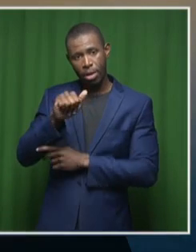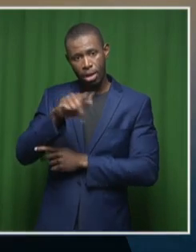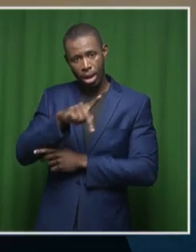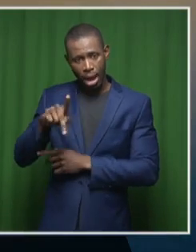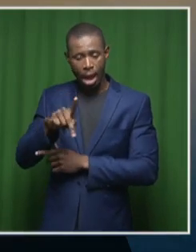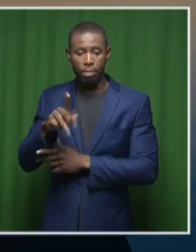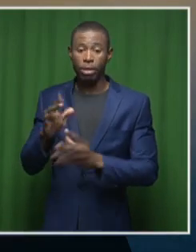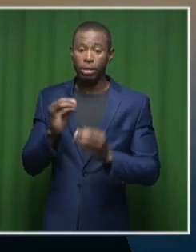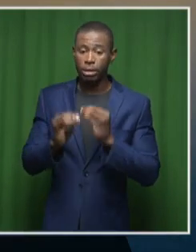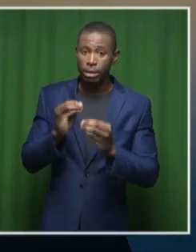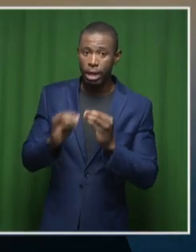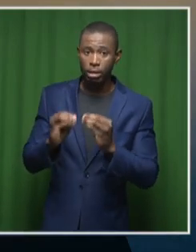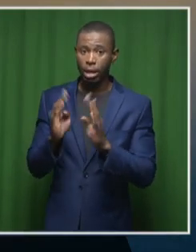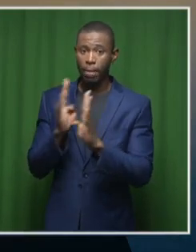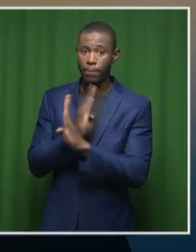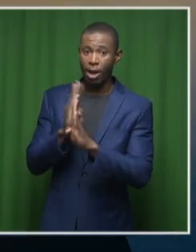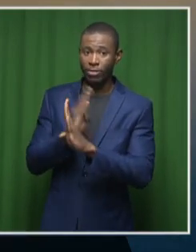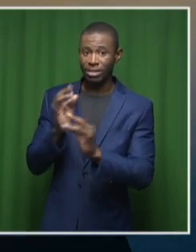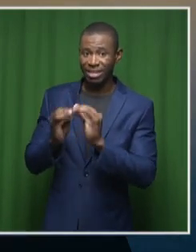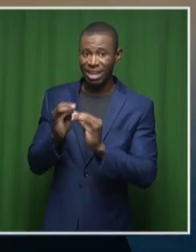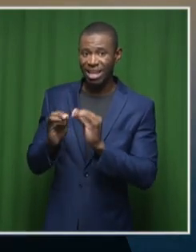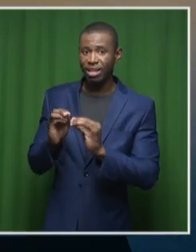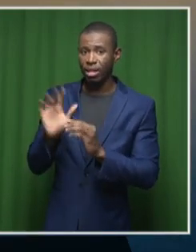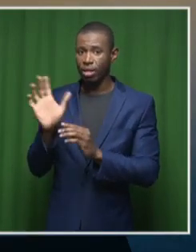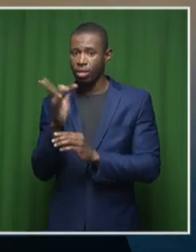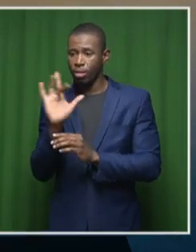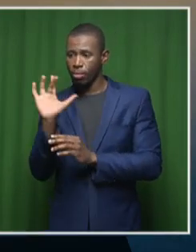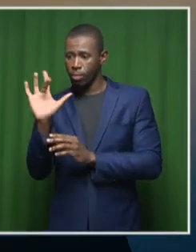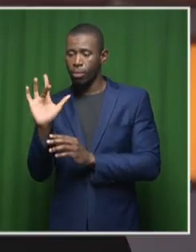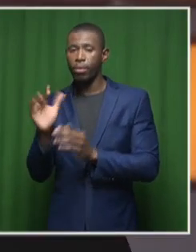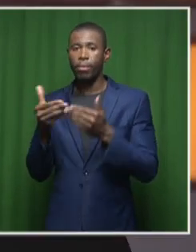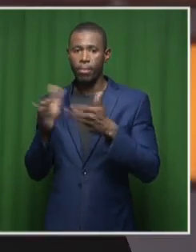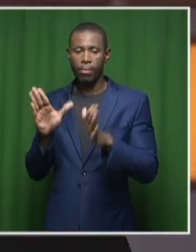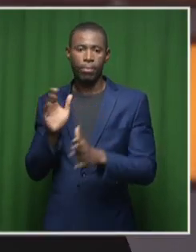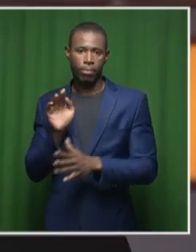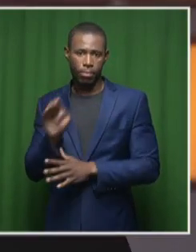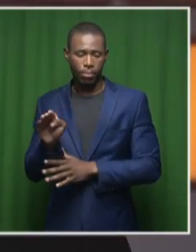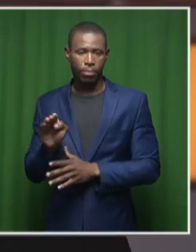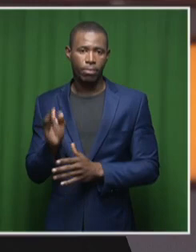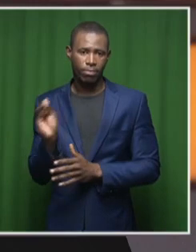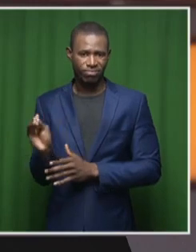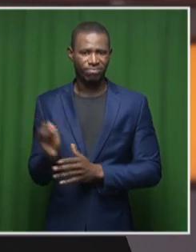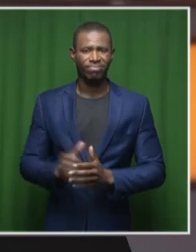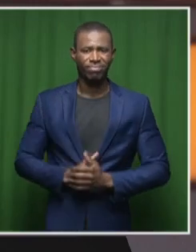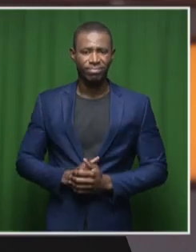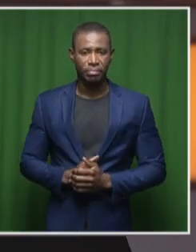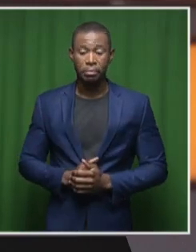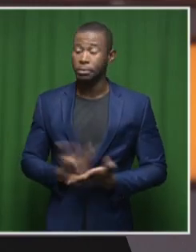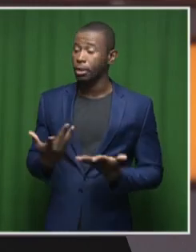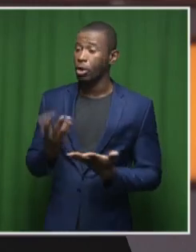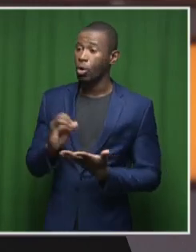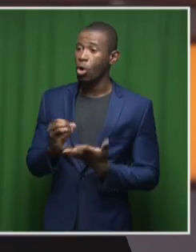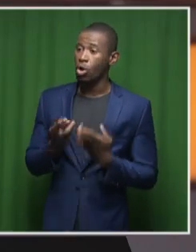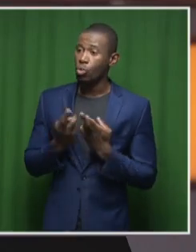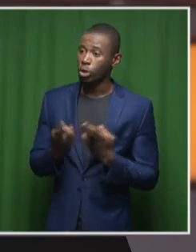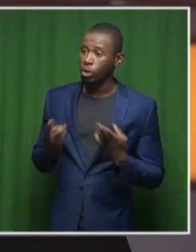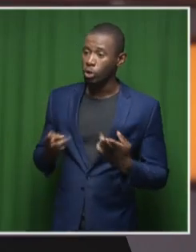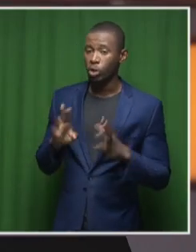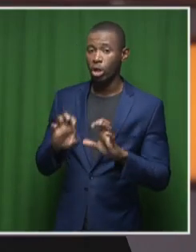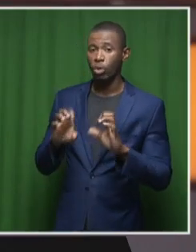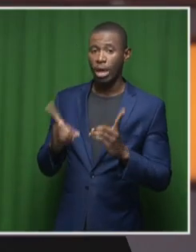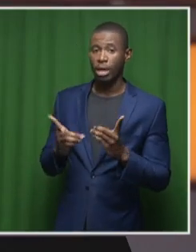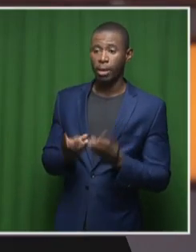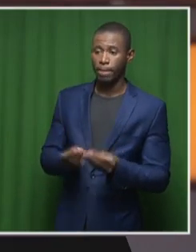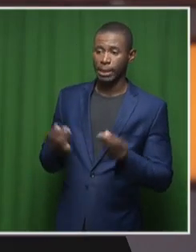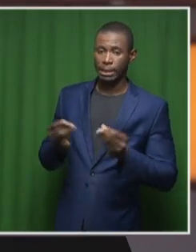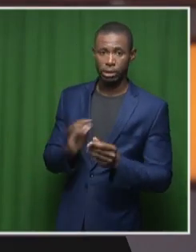settings and privacy section of the app as well. Okay, and are there resources or educational material available to parents, to help